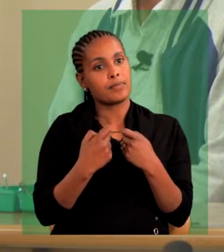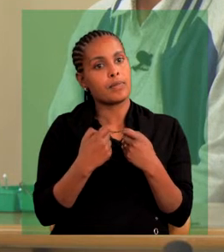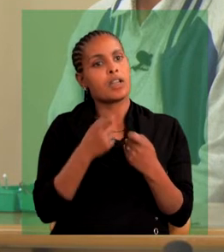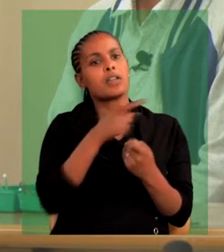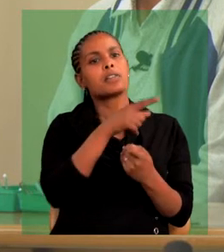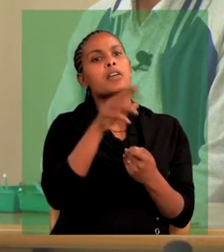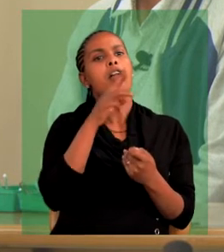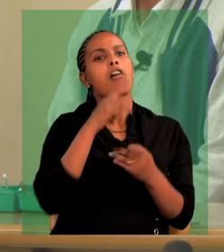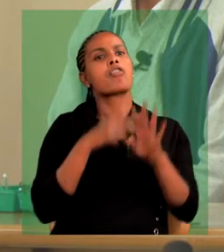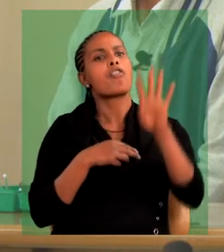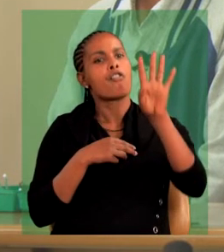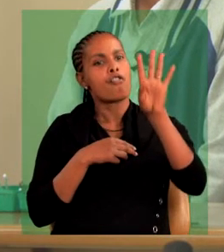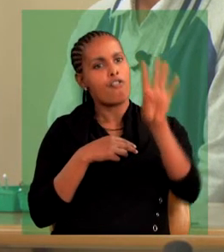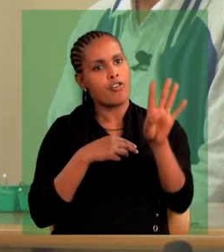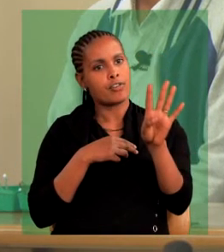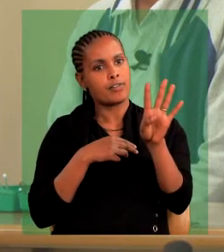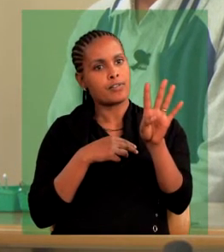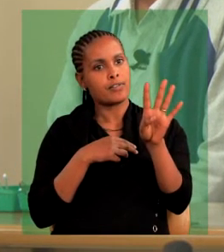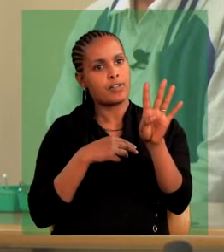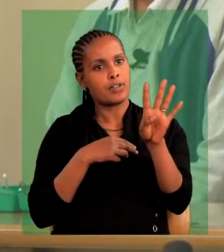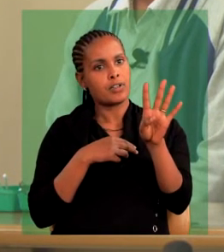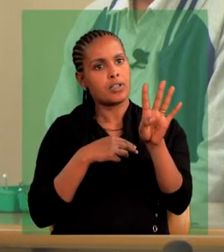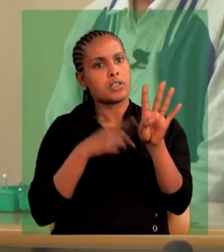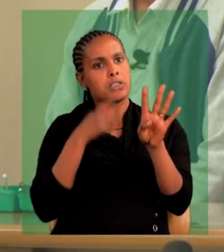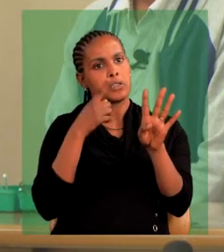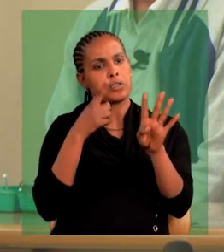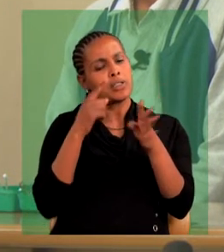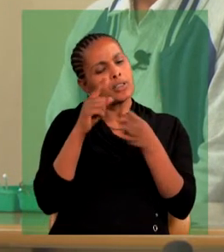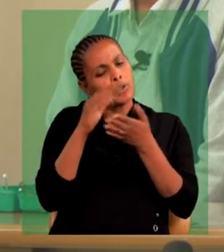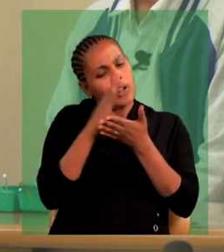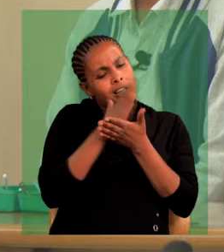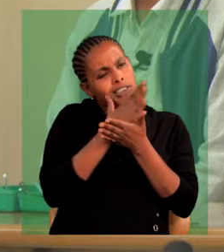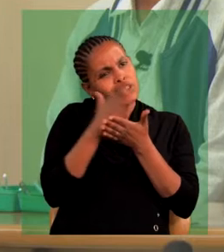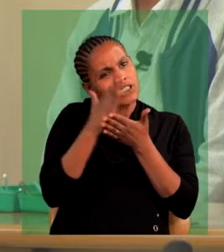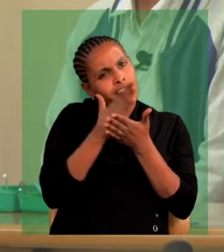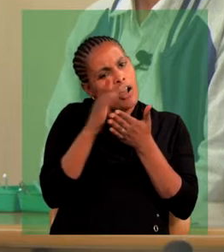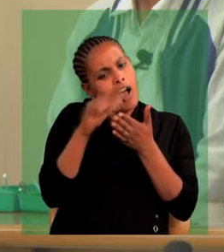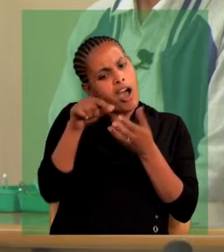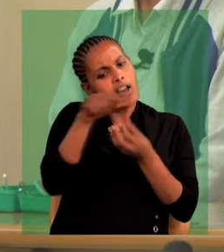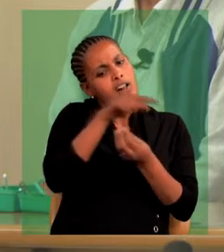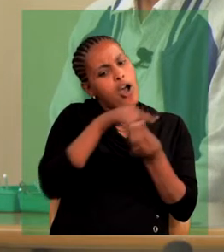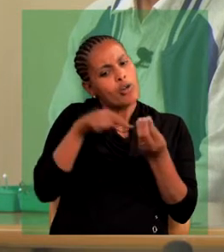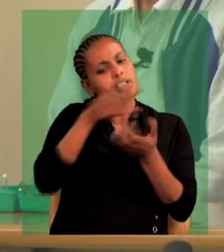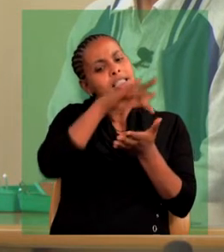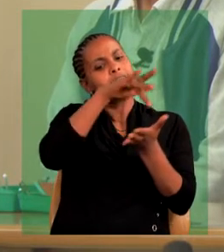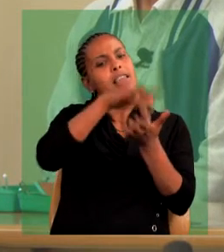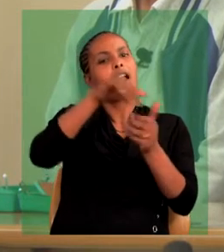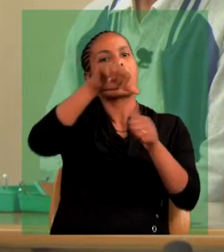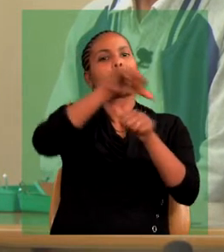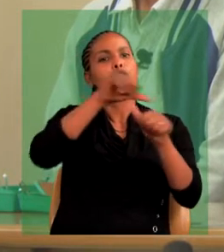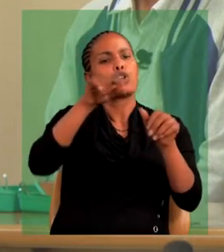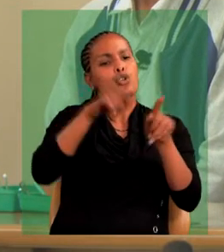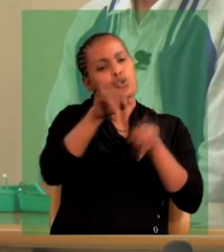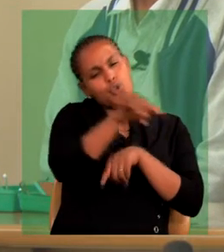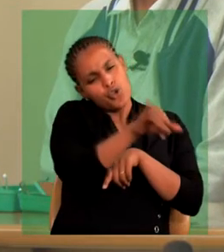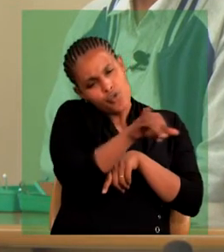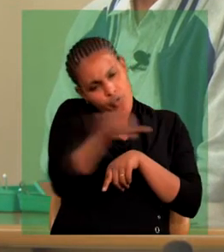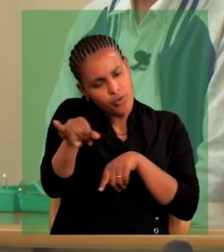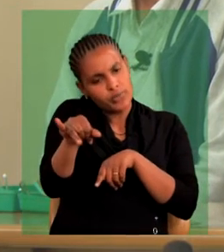if there are four, then they would like to share the space around the central atom